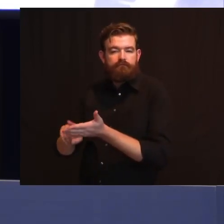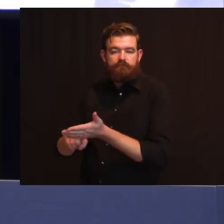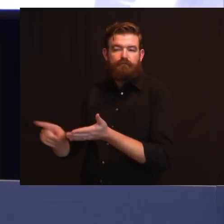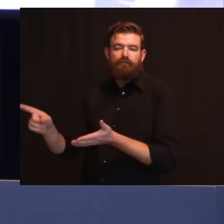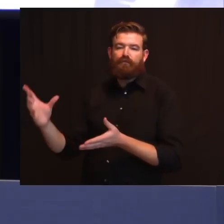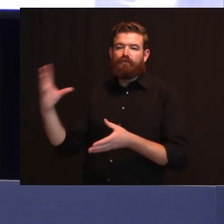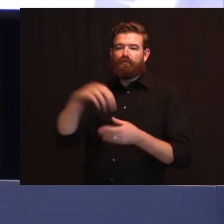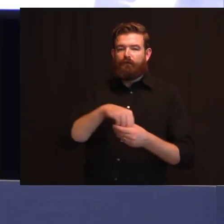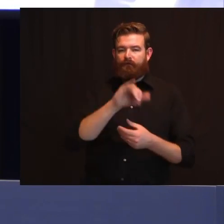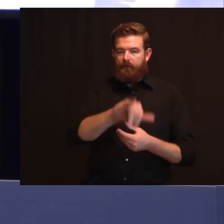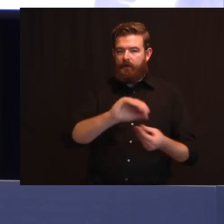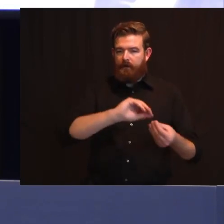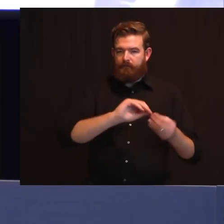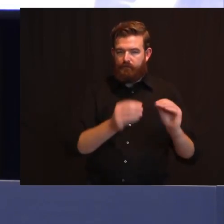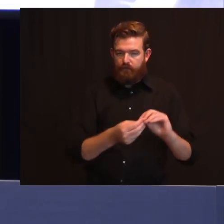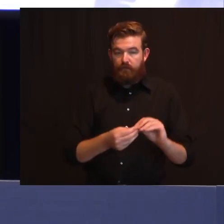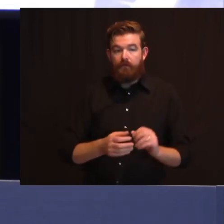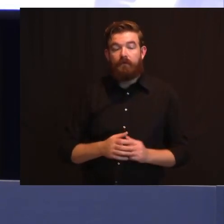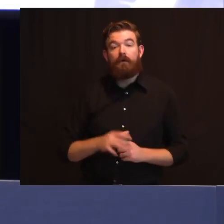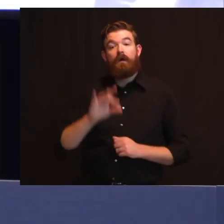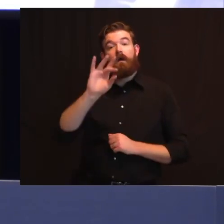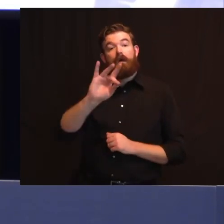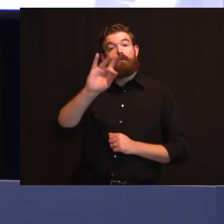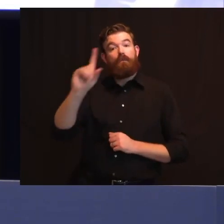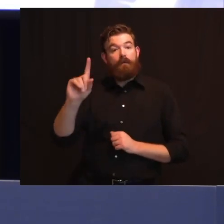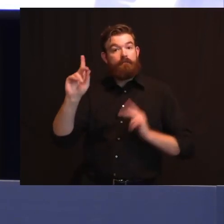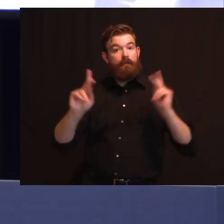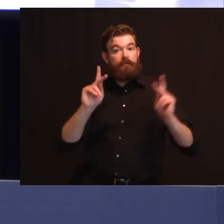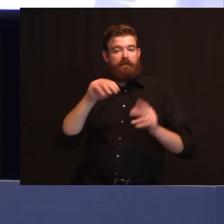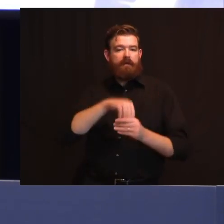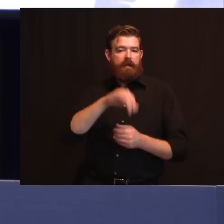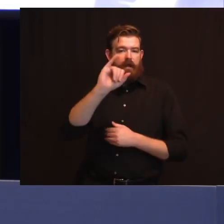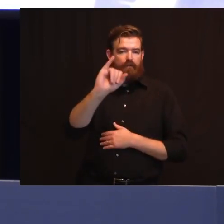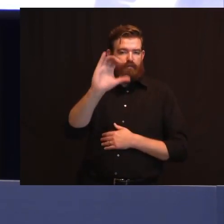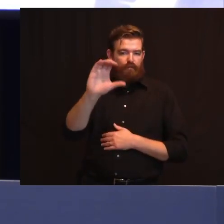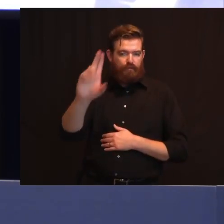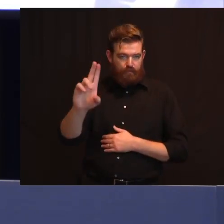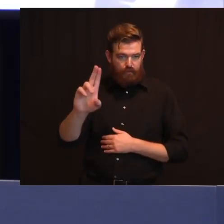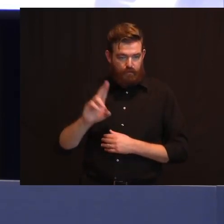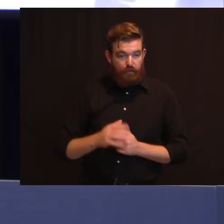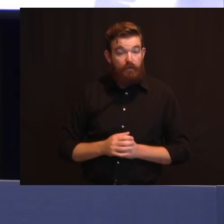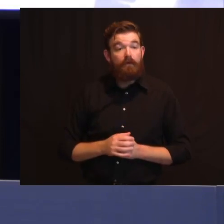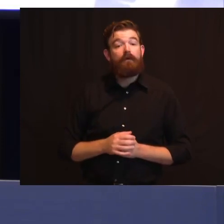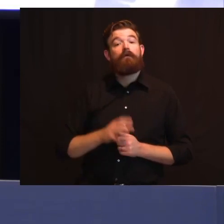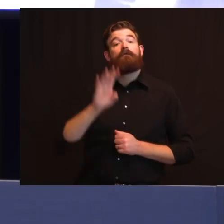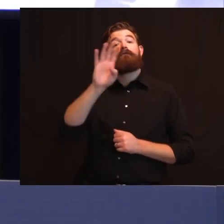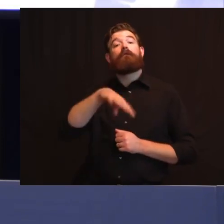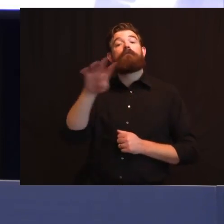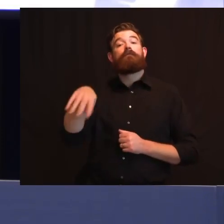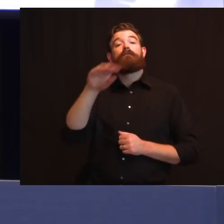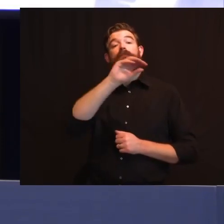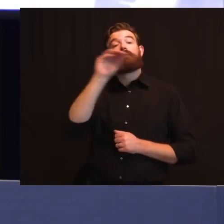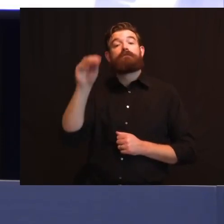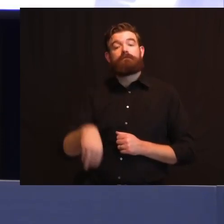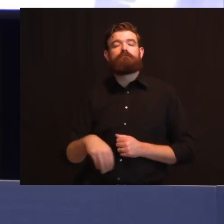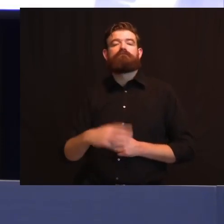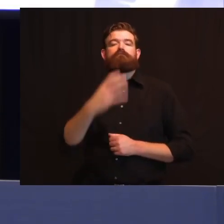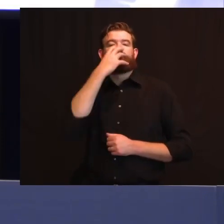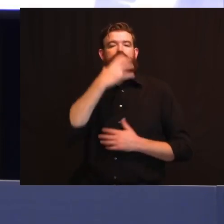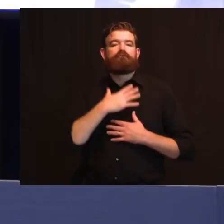critical care patients are on ventilators. The 482 takes into account a number of duplicates that